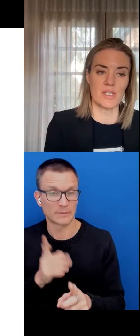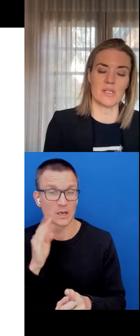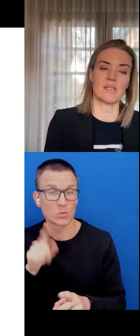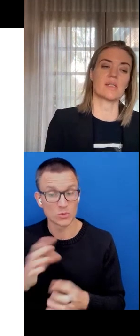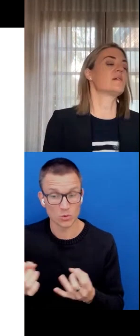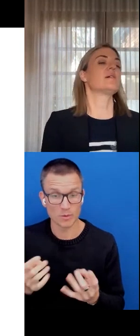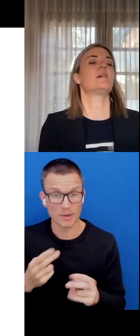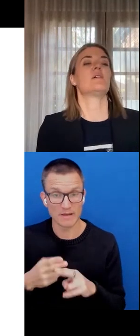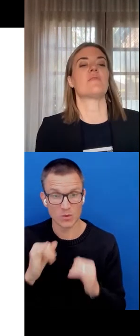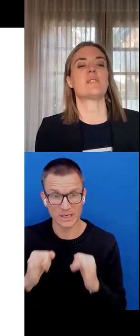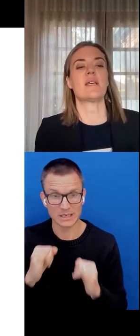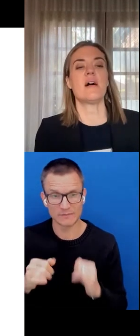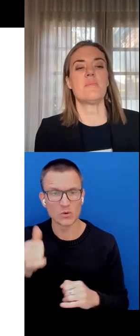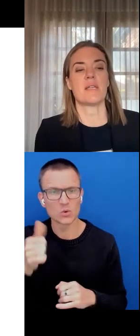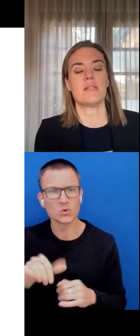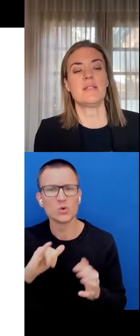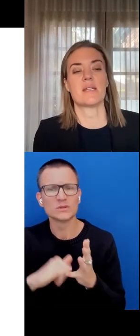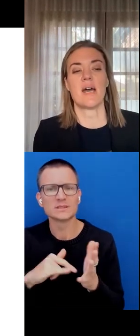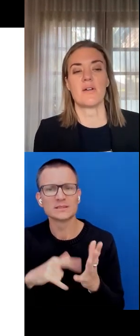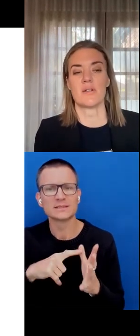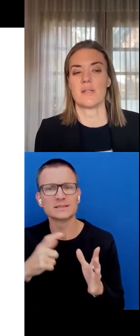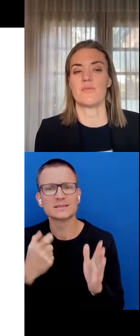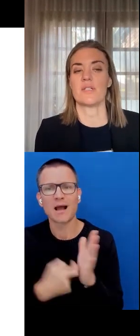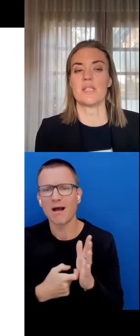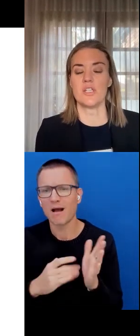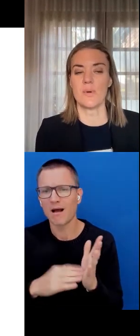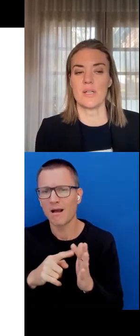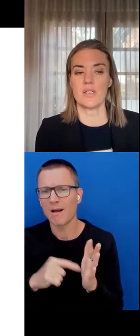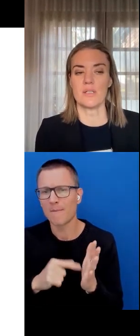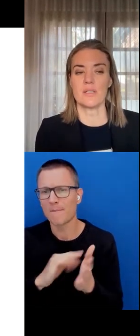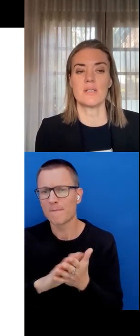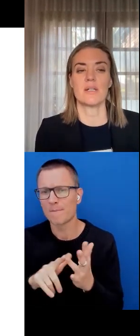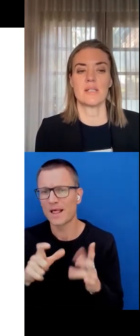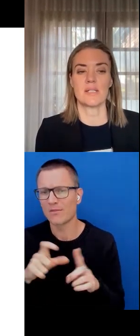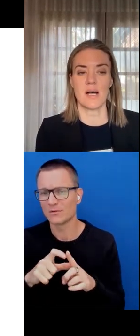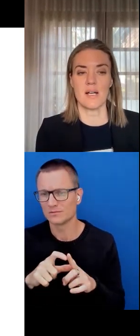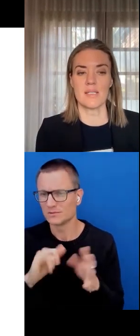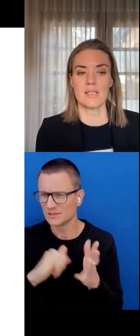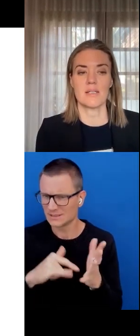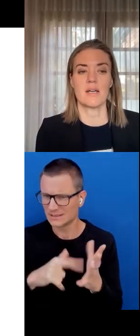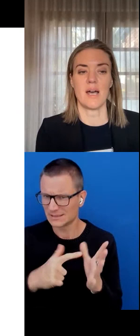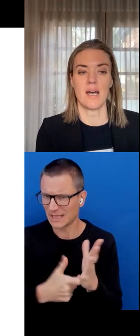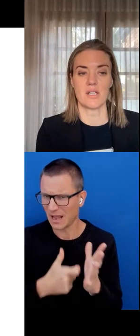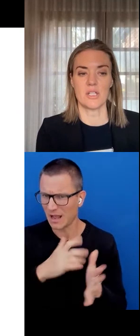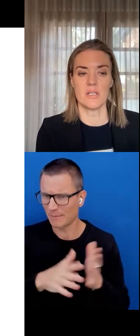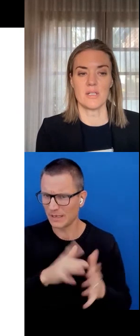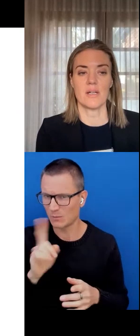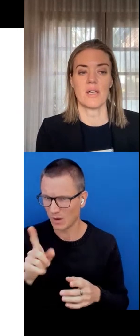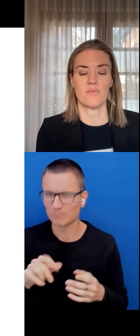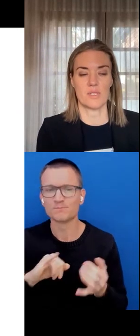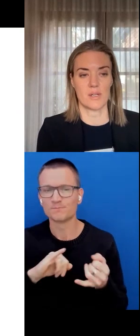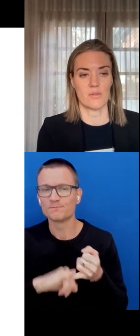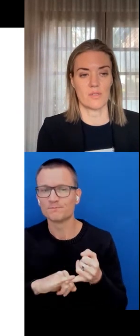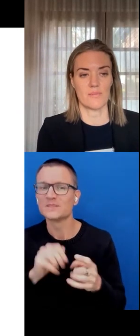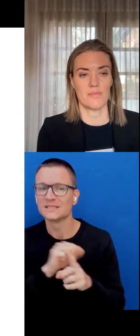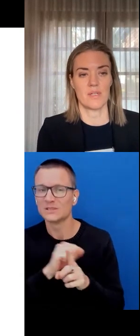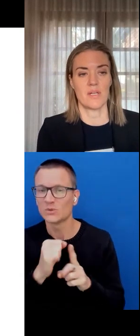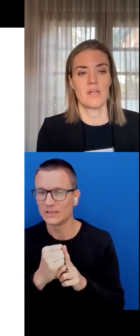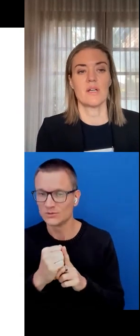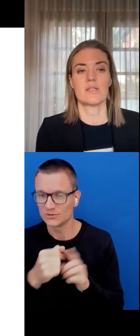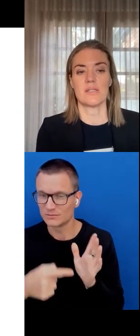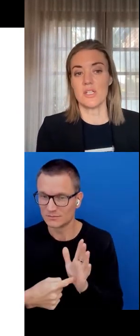to the questions. So the STAR method, it's an acronym for situation, task, action, and